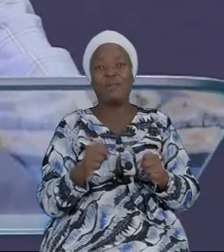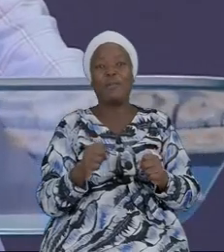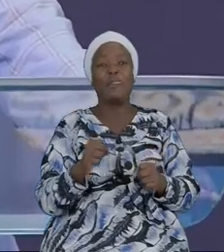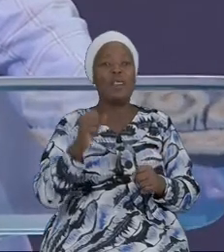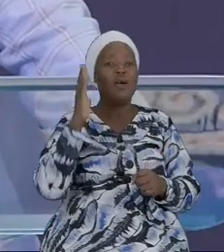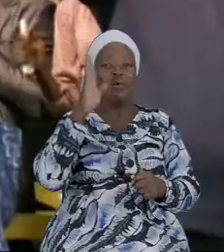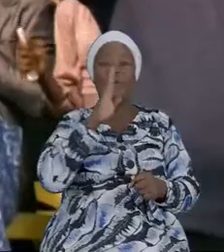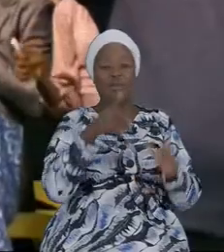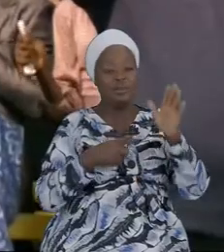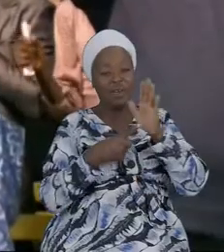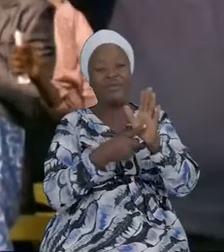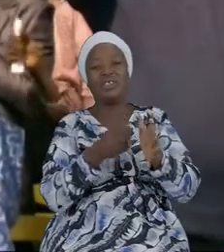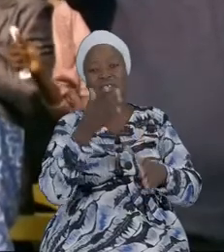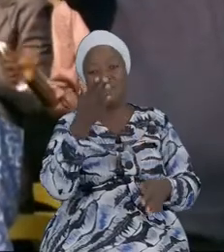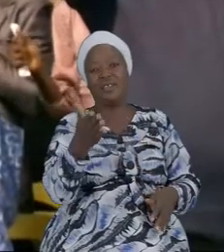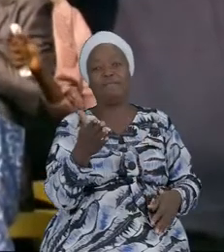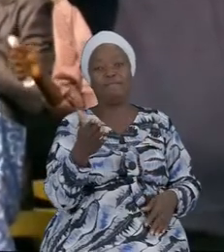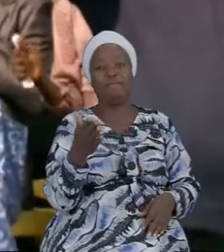be manifested right there. Amen.